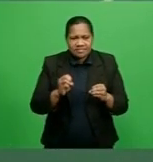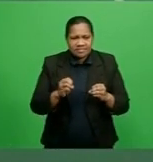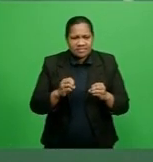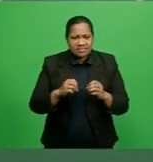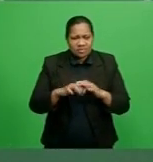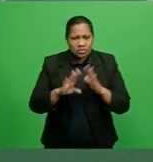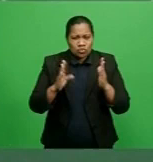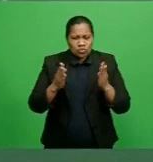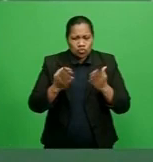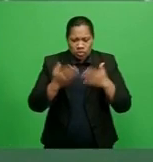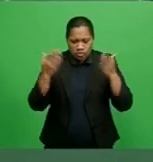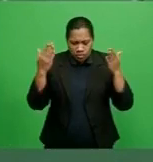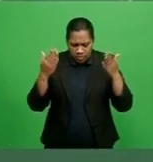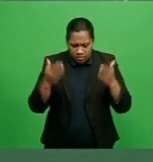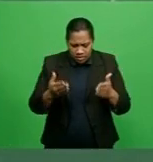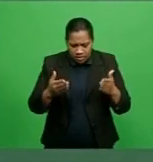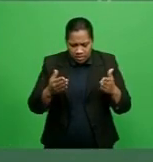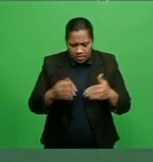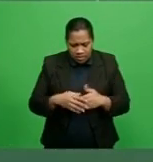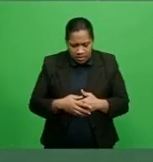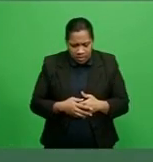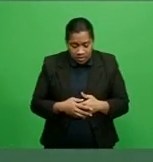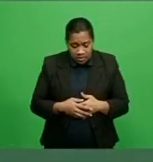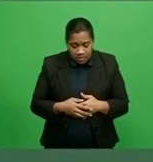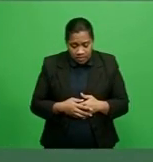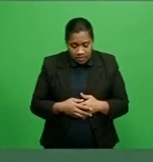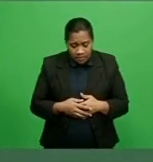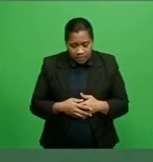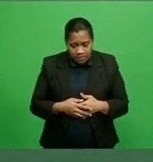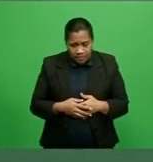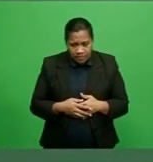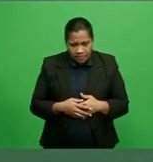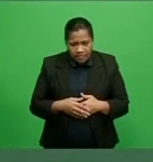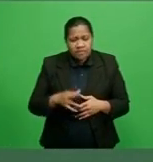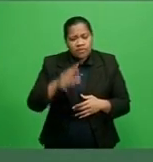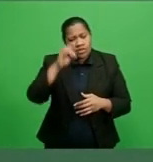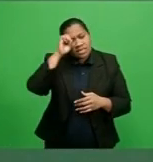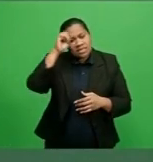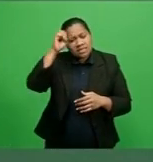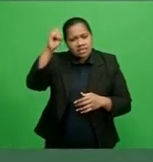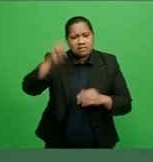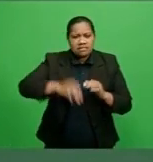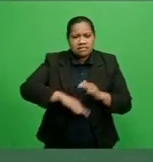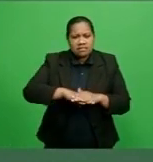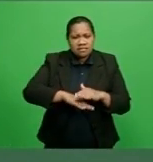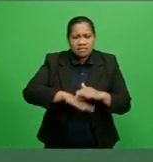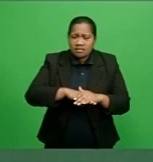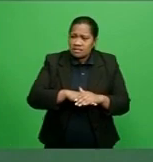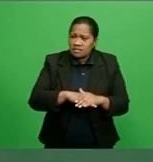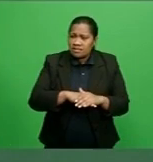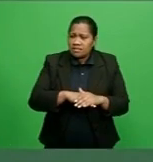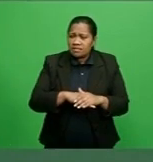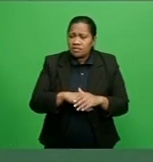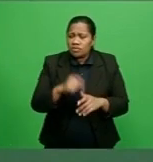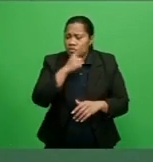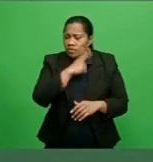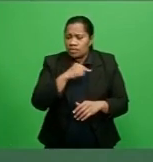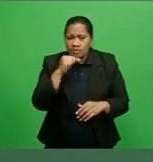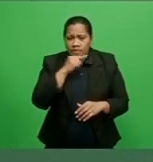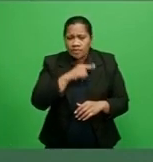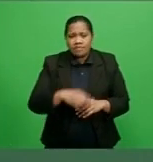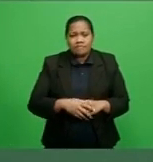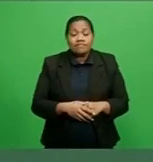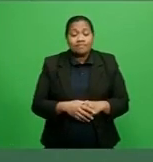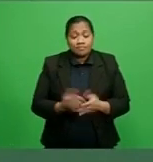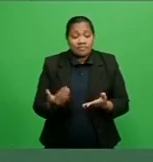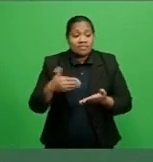confederation in terms of senior futsal, youth futsal for girls and boys. Yusuf adds the